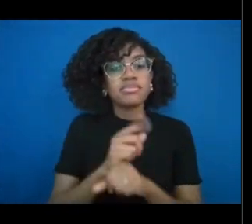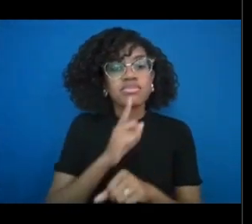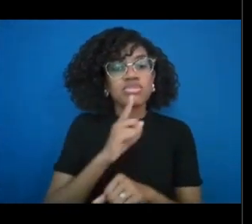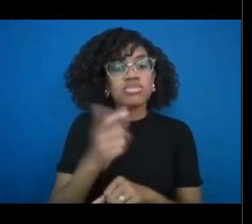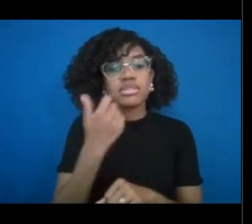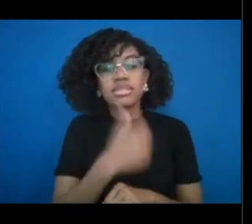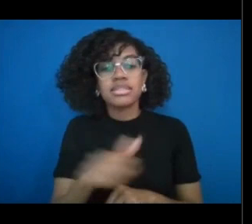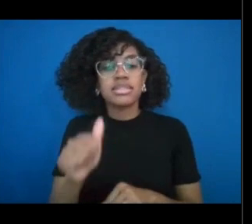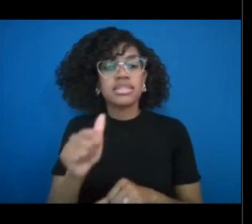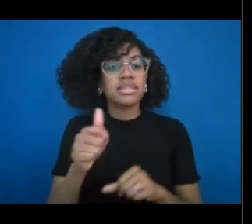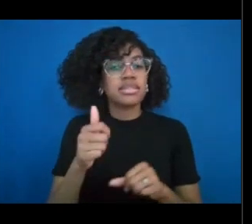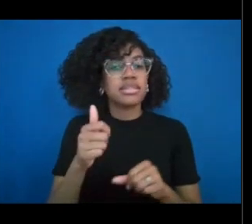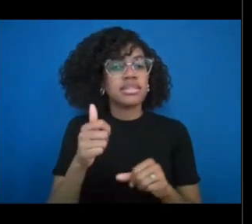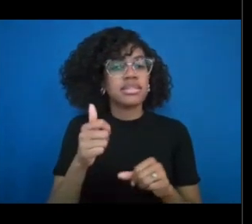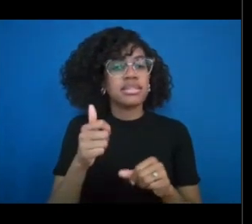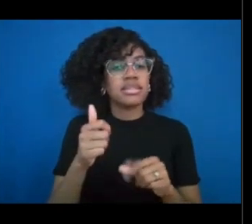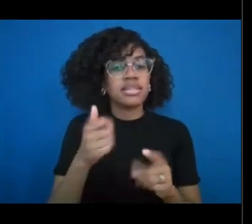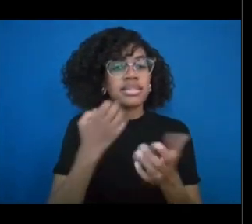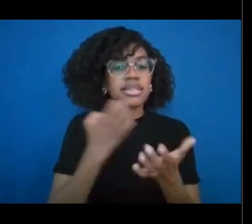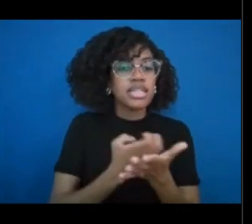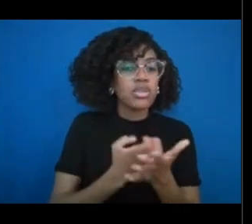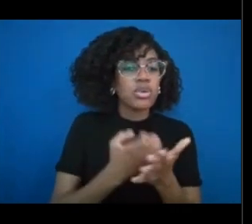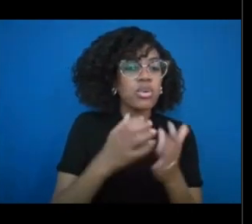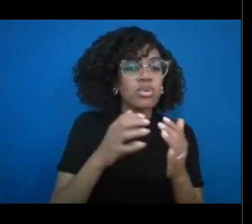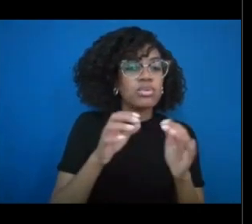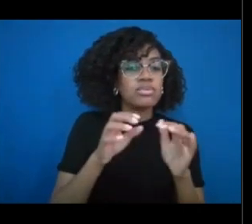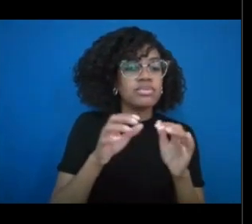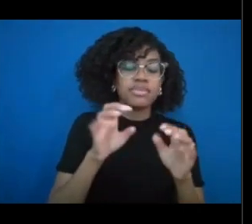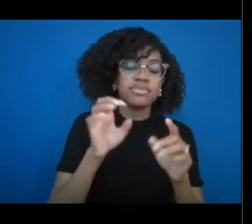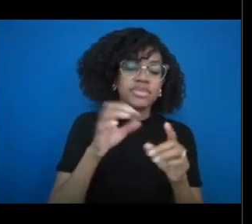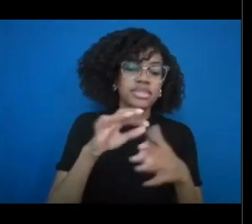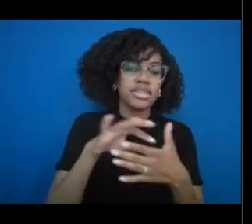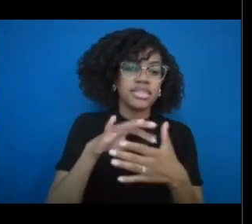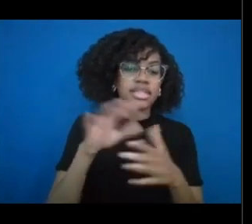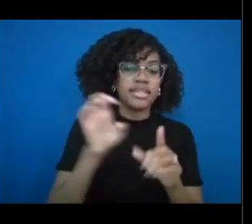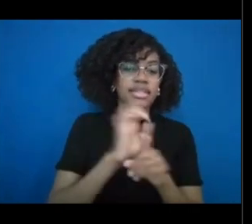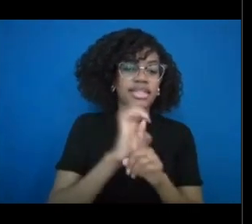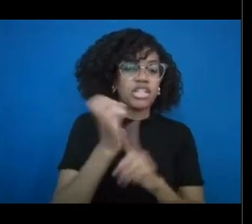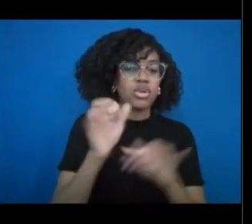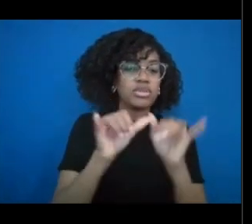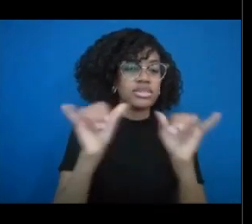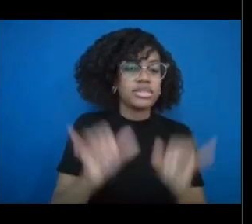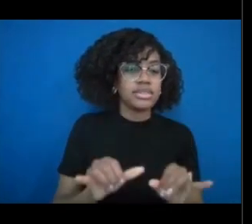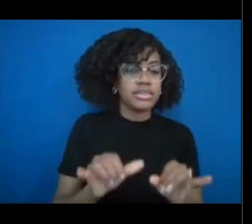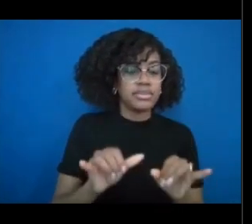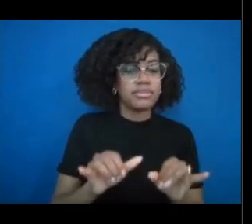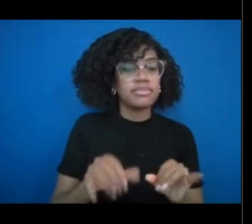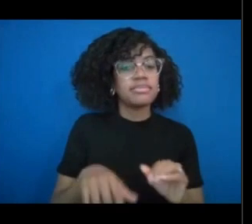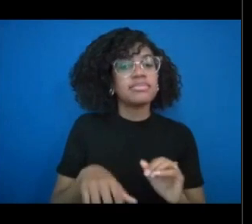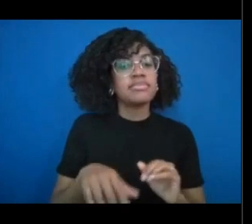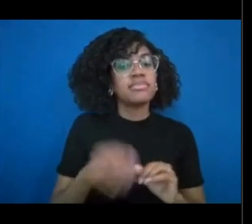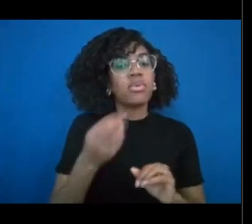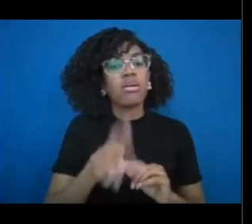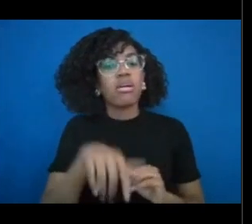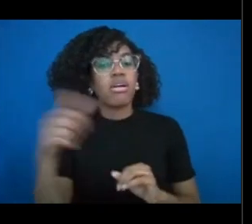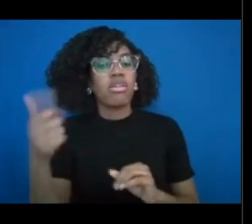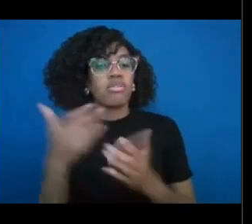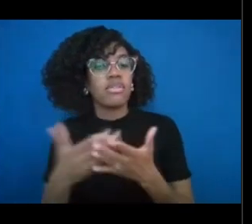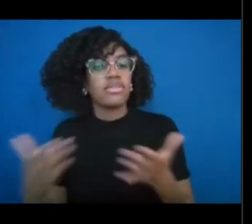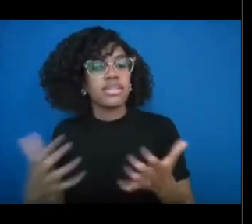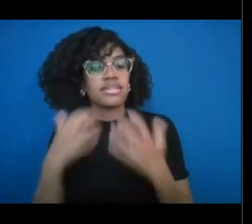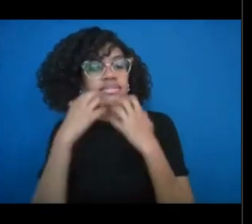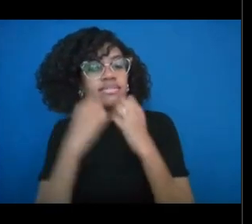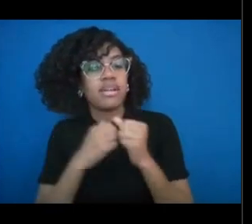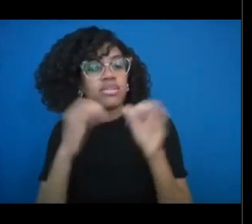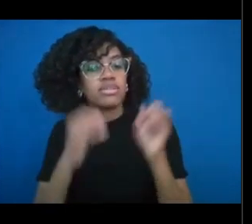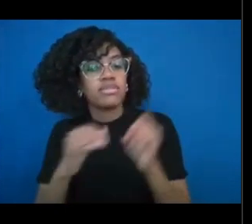businesses, communities, and/or governments. Okay, so those are the three we identified, and we include a fourth category of skills